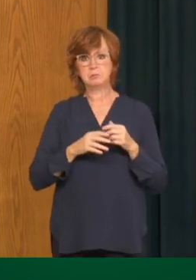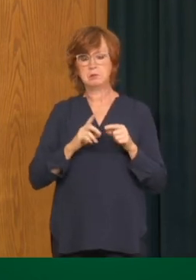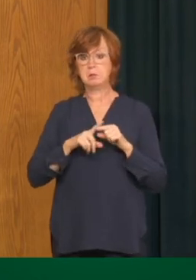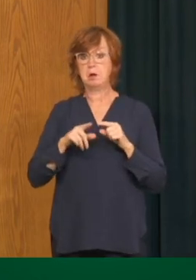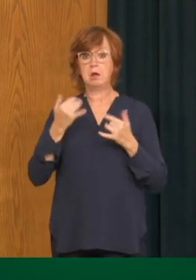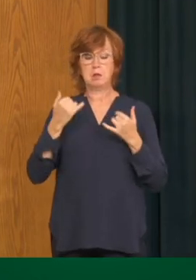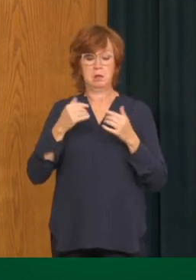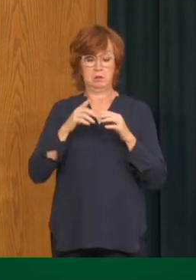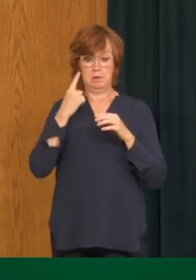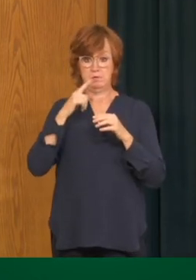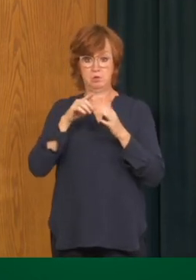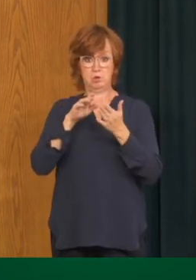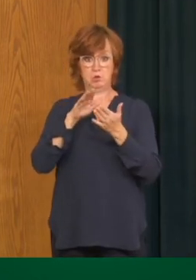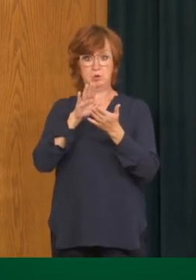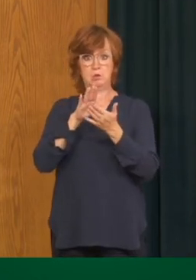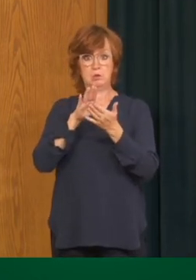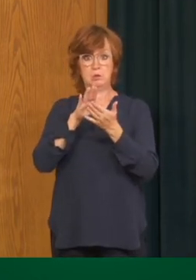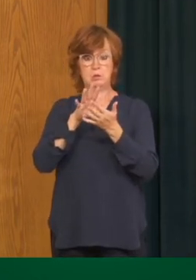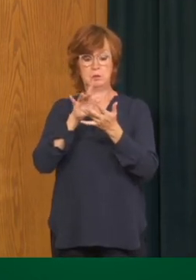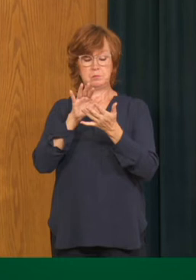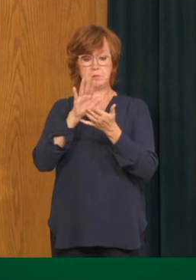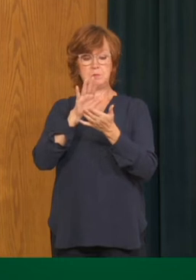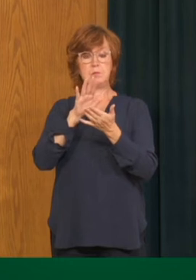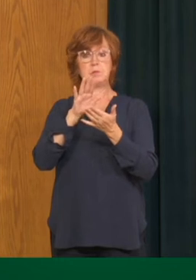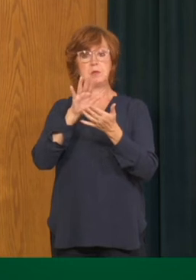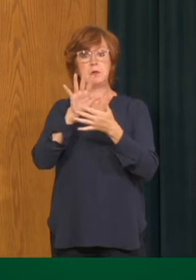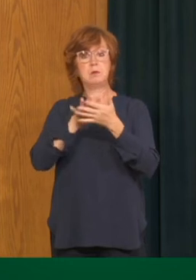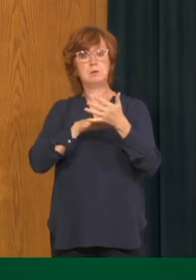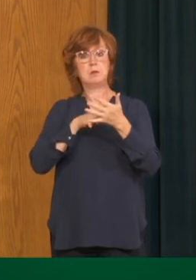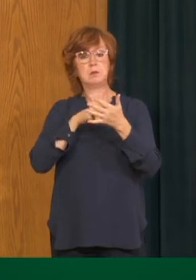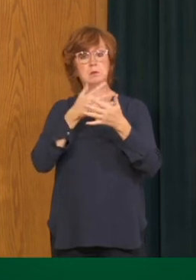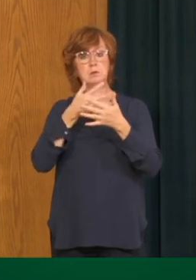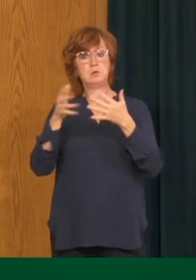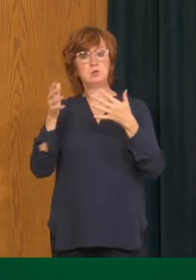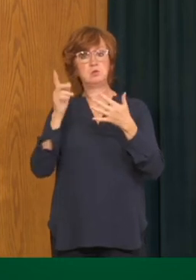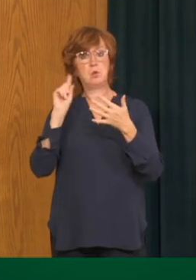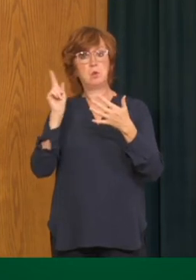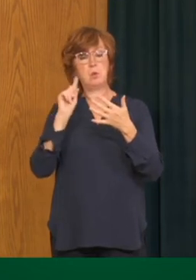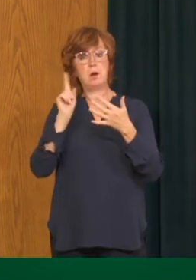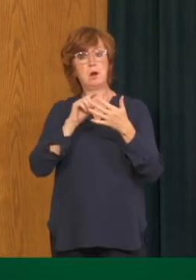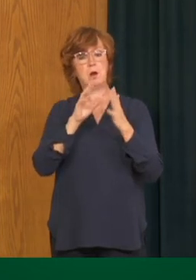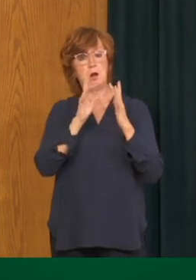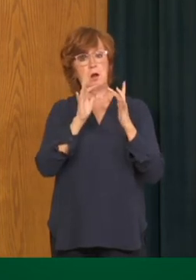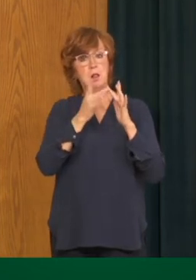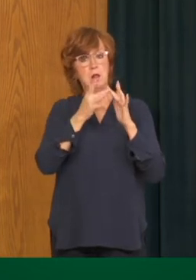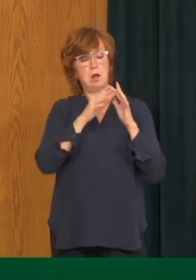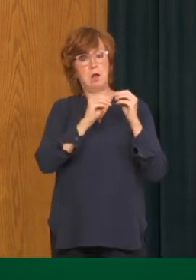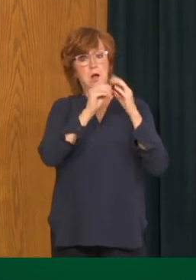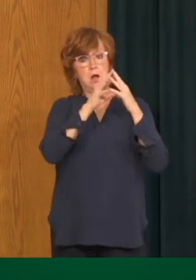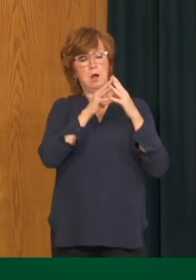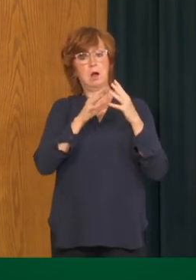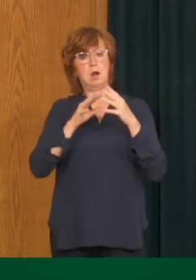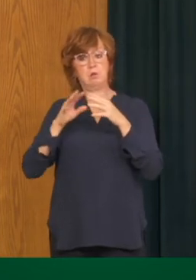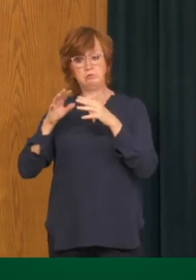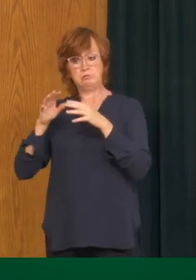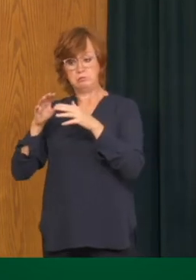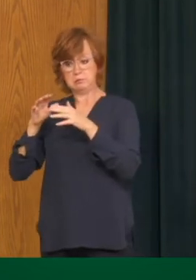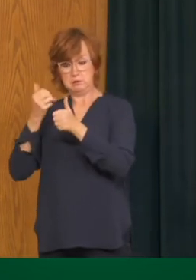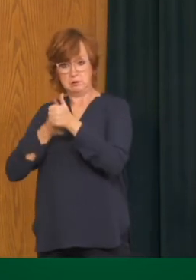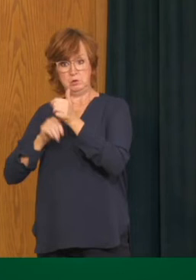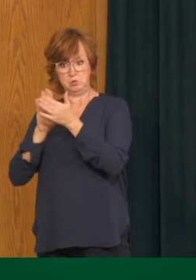and many are proactively starting at phase 2, which again is another layer of protection. So all these measures are additional